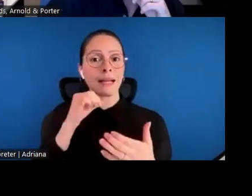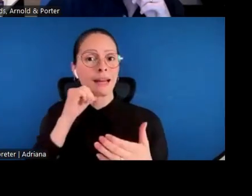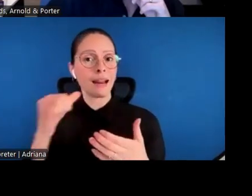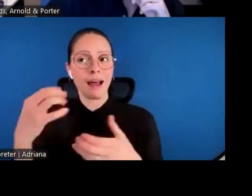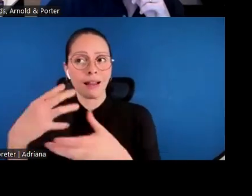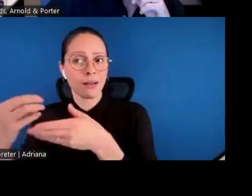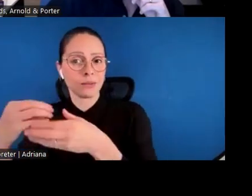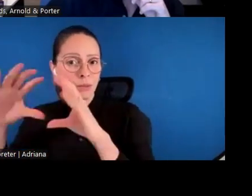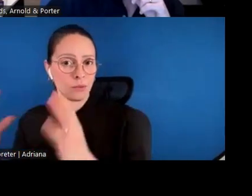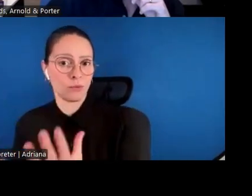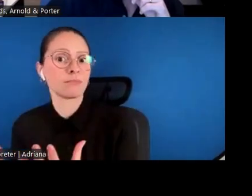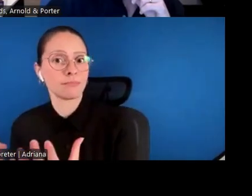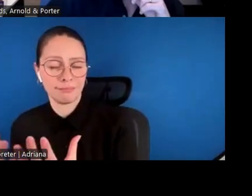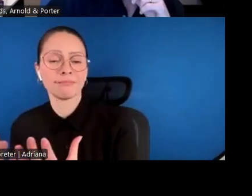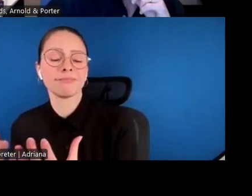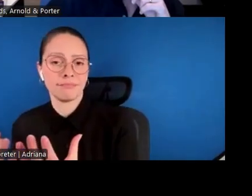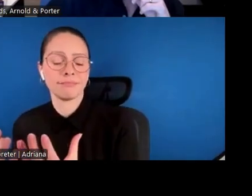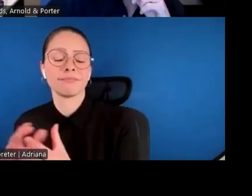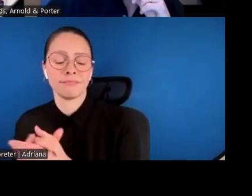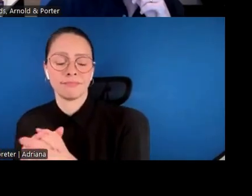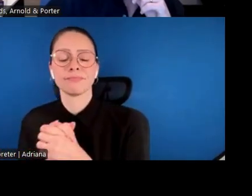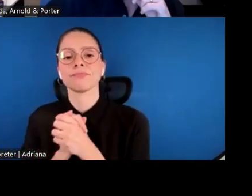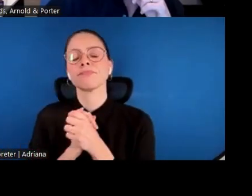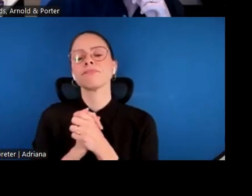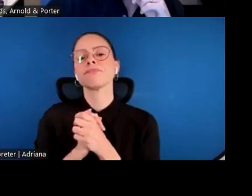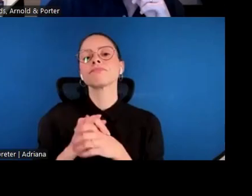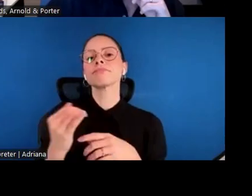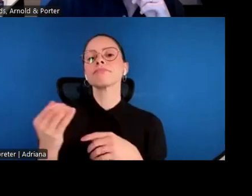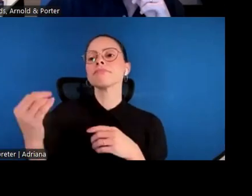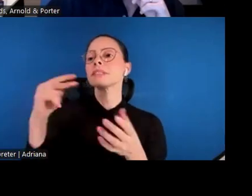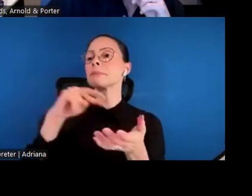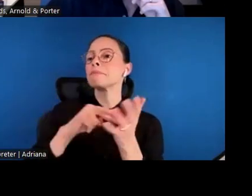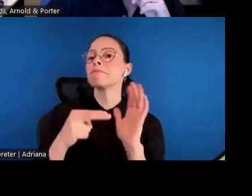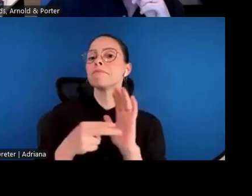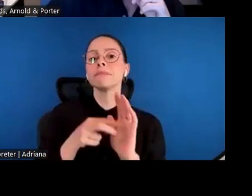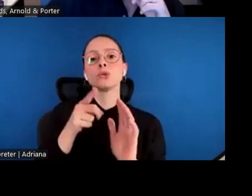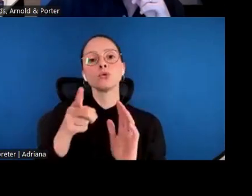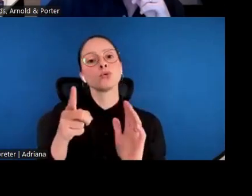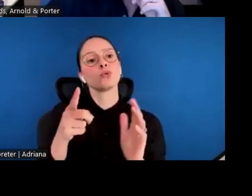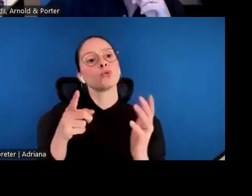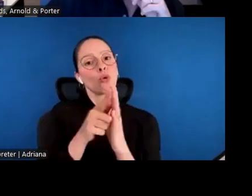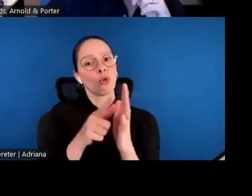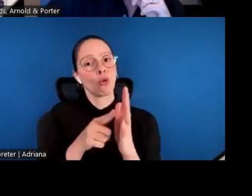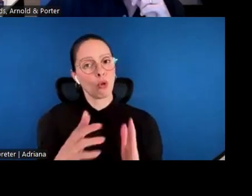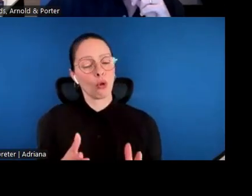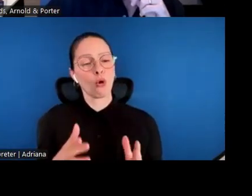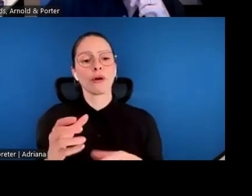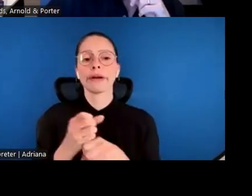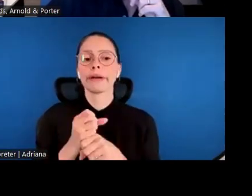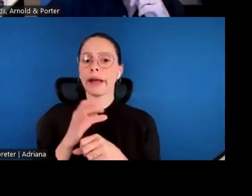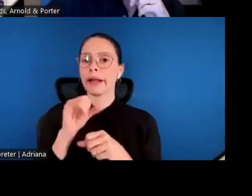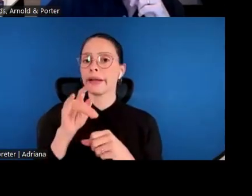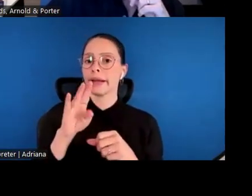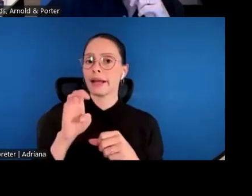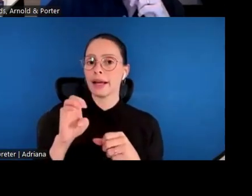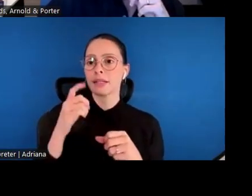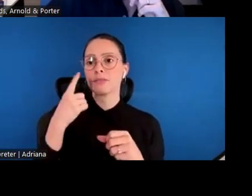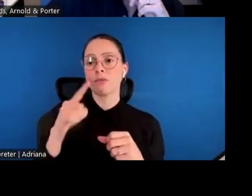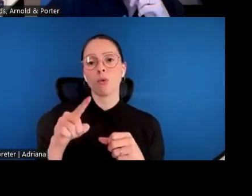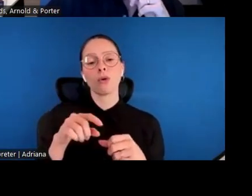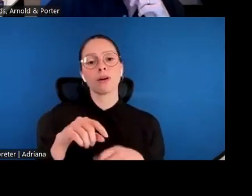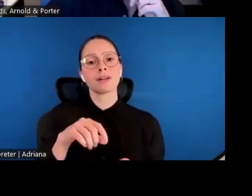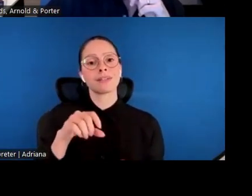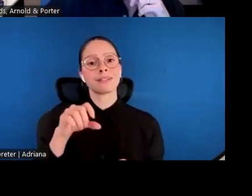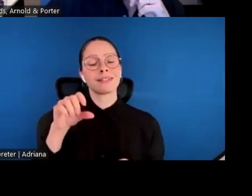world. So if you, as a counsel, get a case for sexual harassment